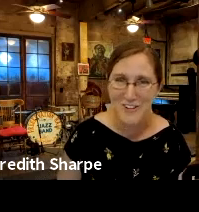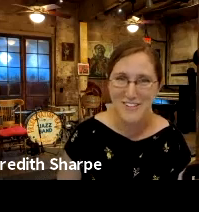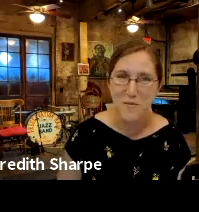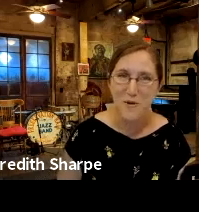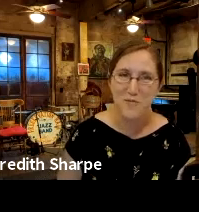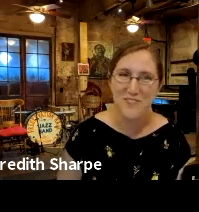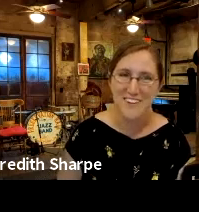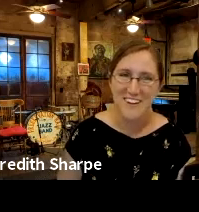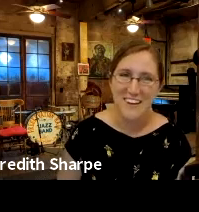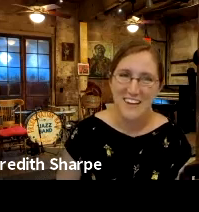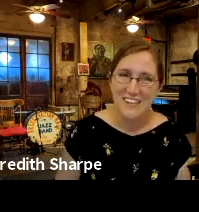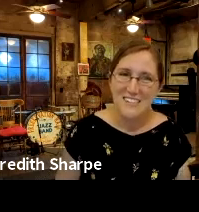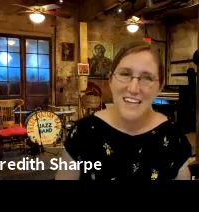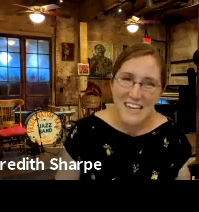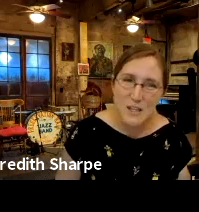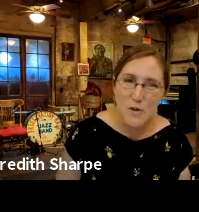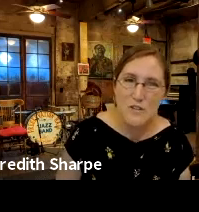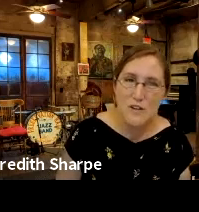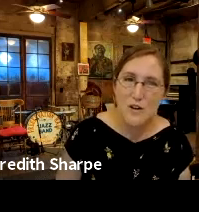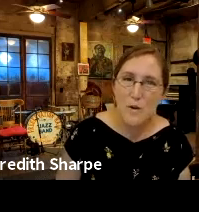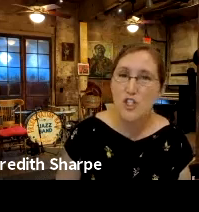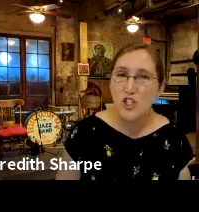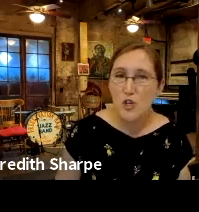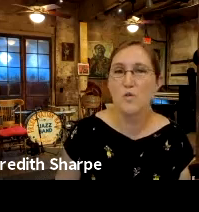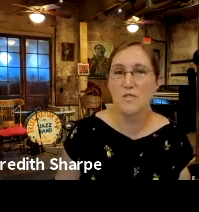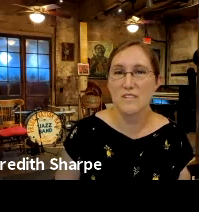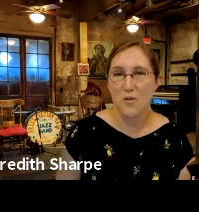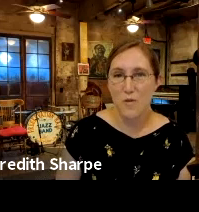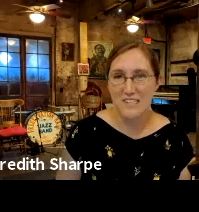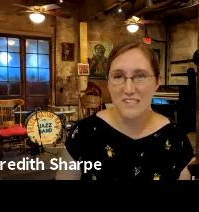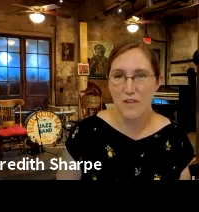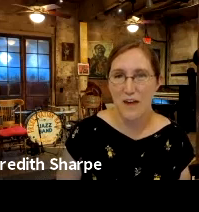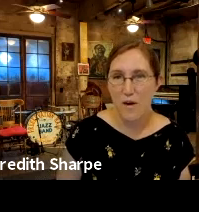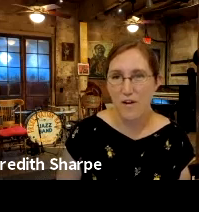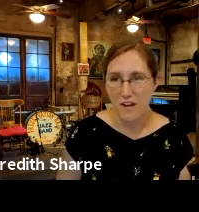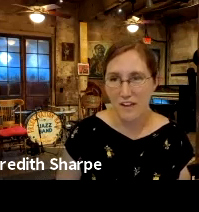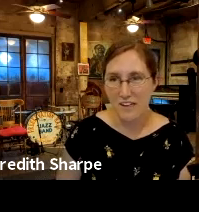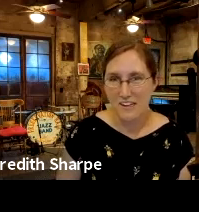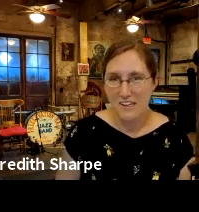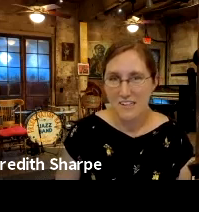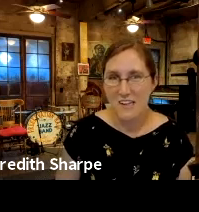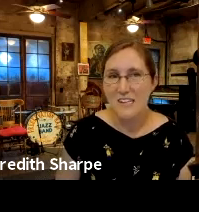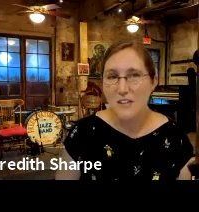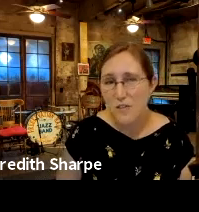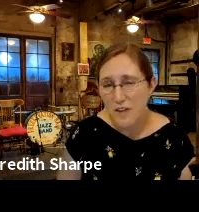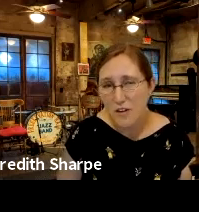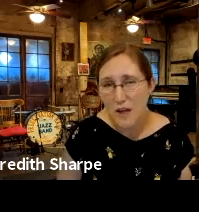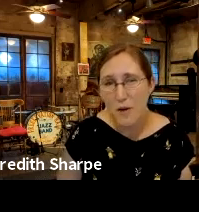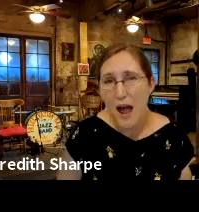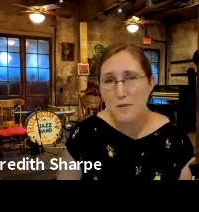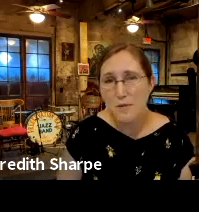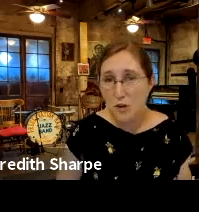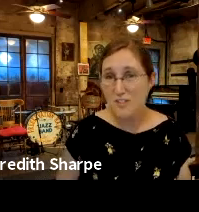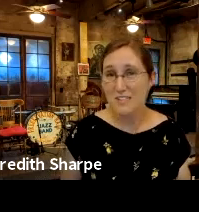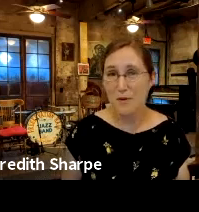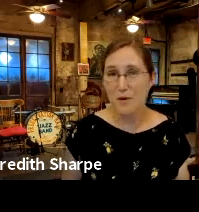for example. Second, the music we choose can resonate with how we are feeling. Studies have revealed, and